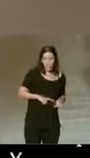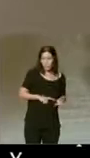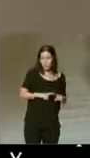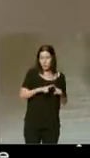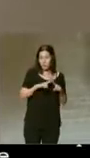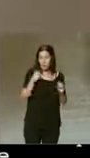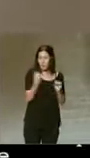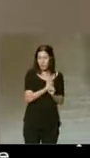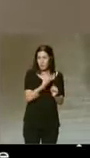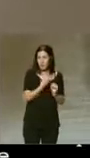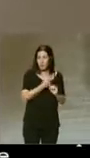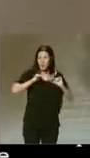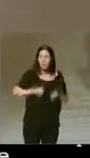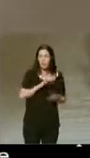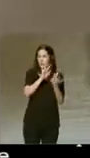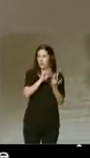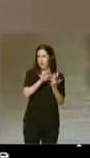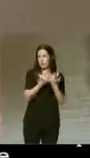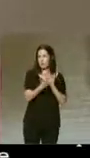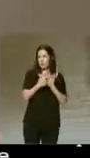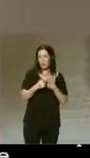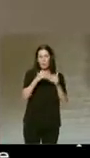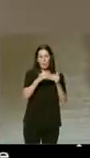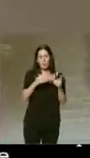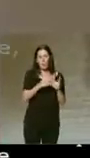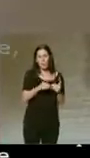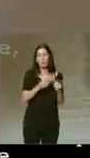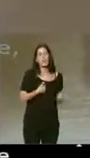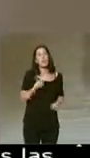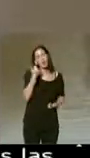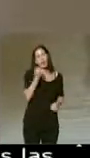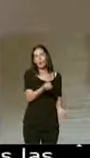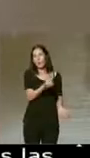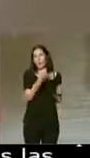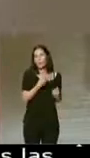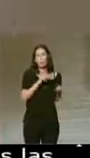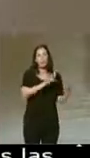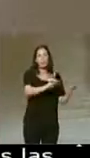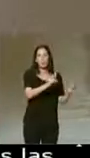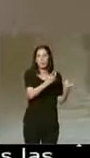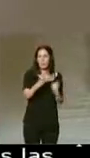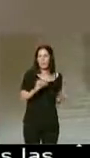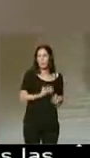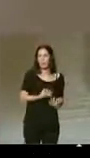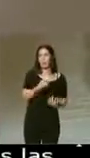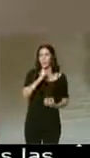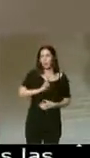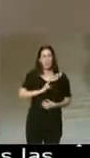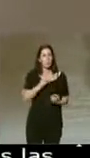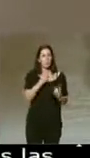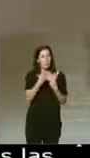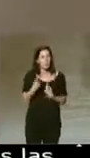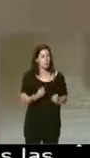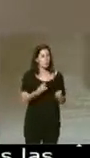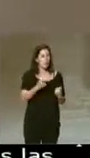make things accessible, but the work that we should undertake since the very beginning with user is specifying what they